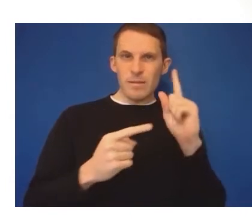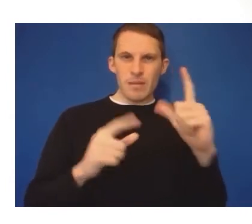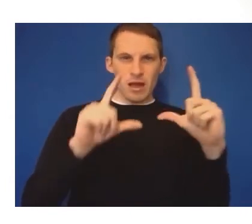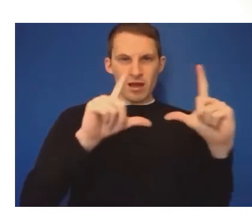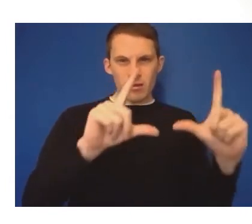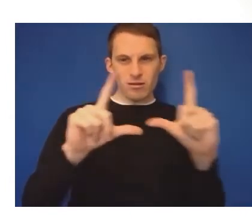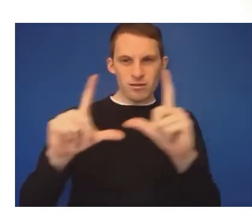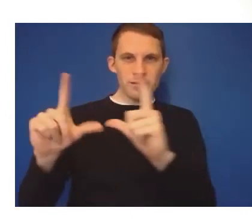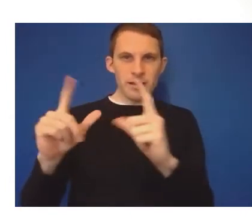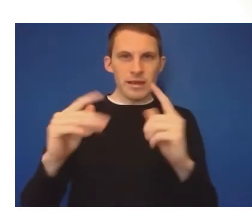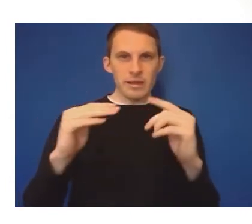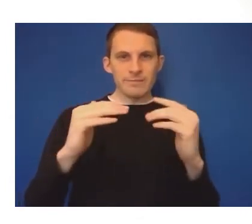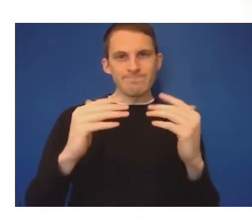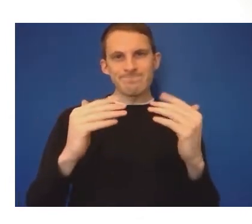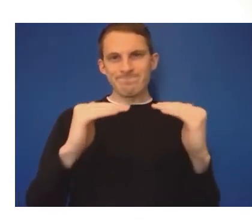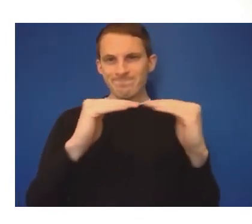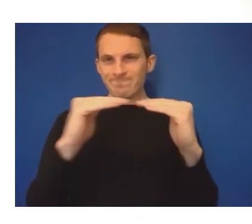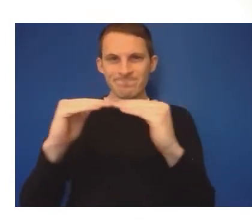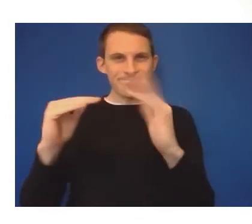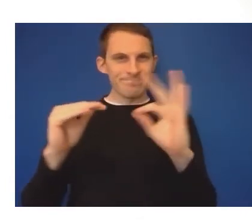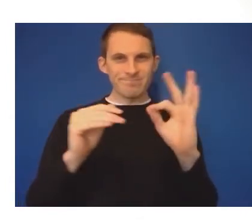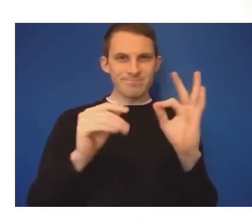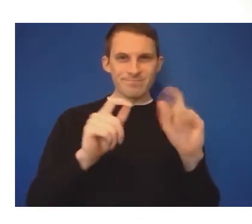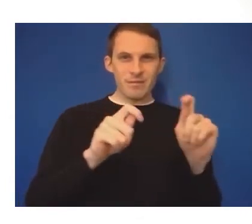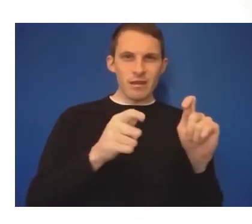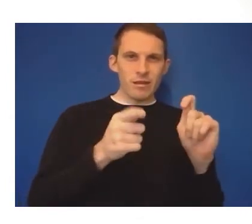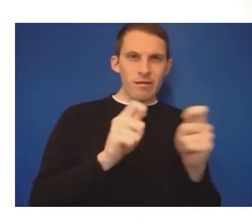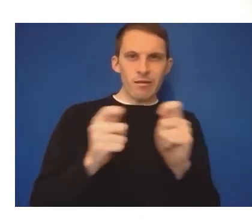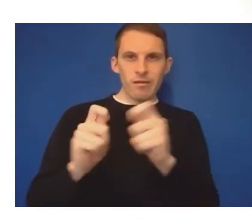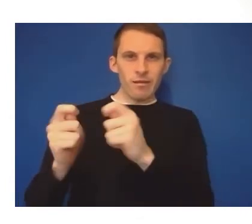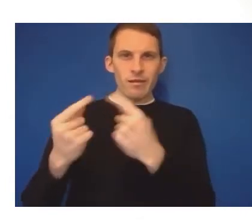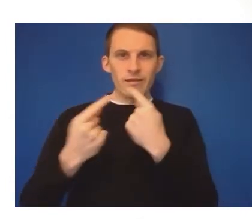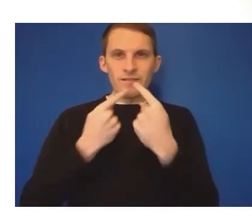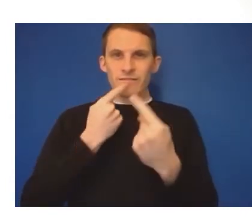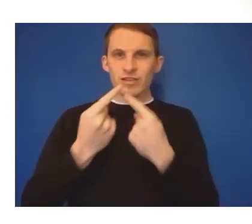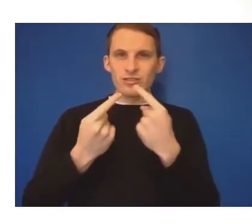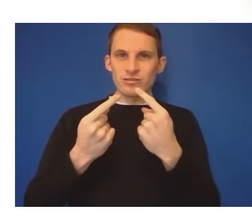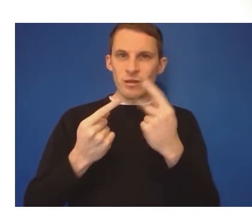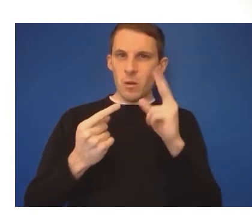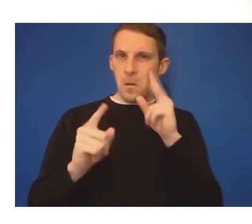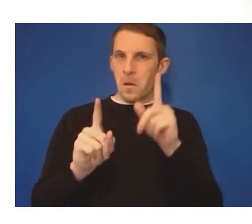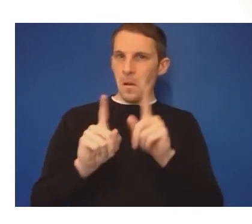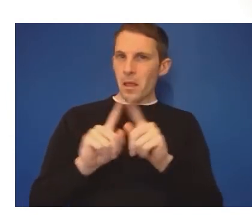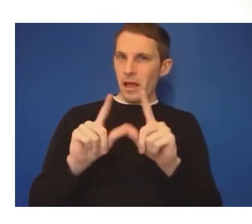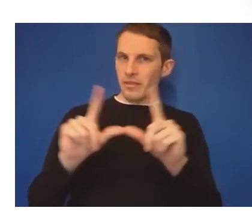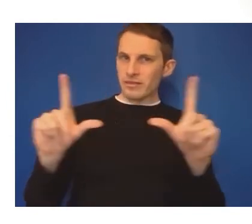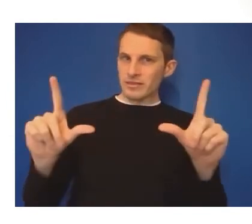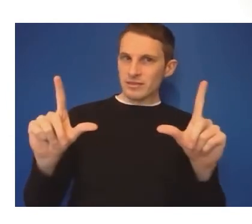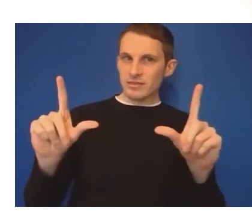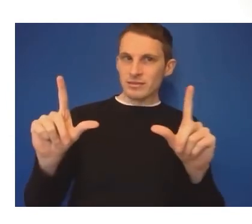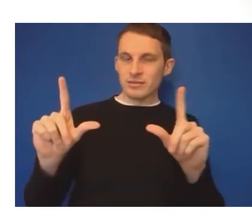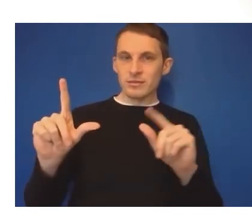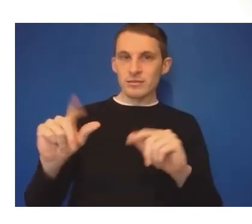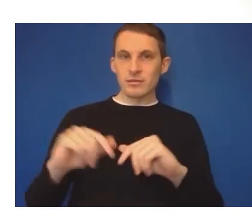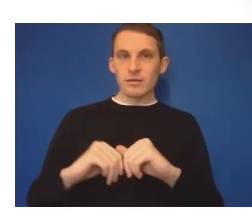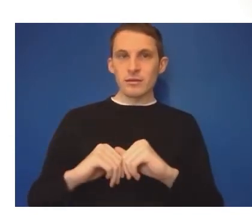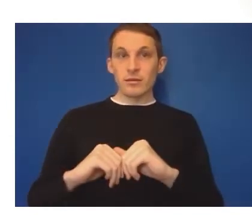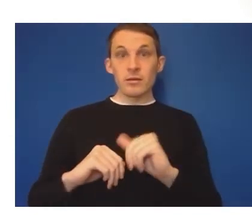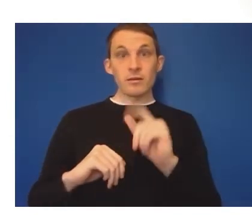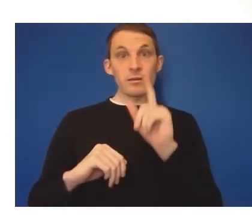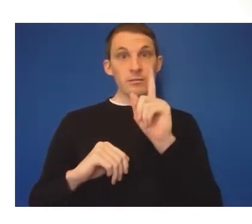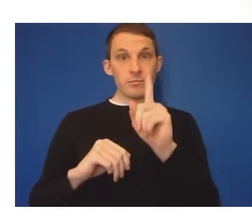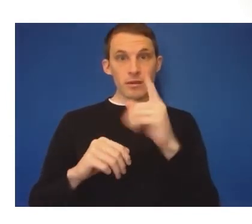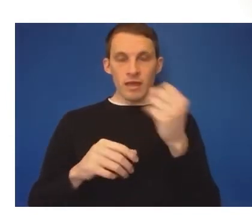dimensions. And so they're often presented in tables like this. But with things like the same features of a different